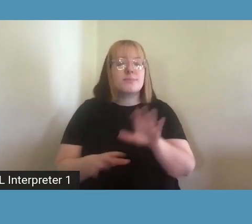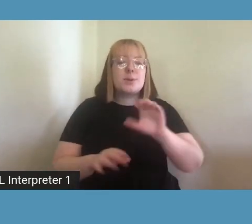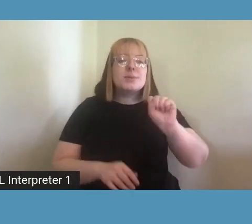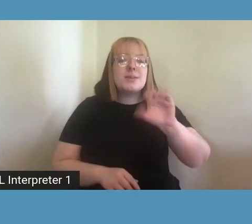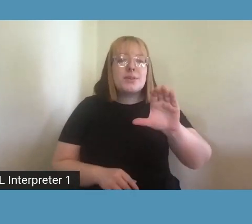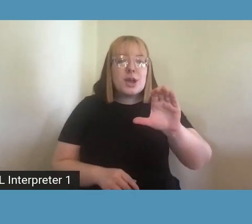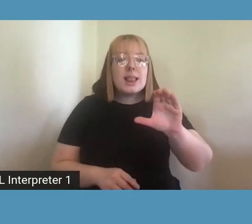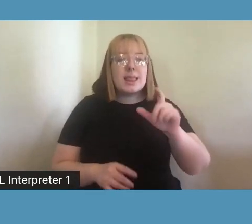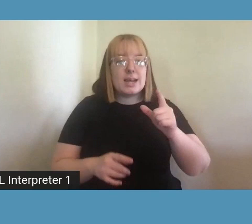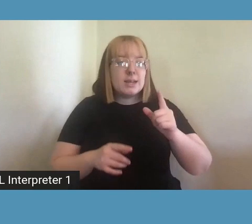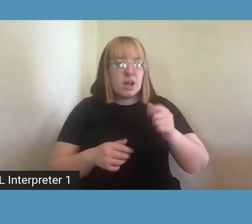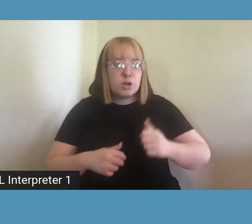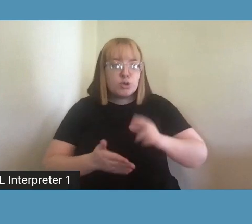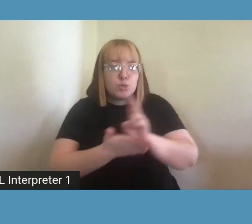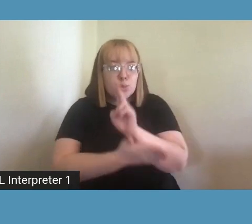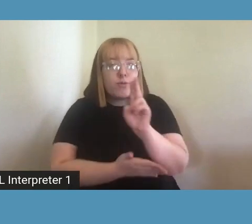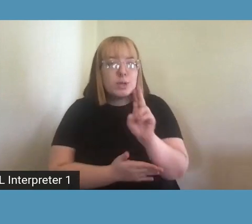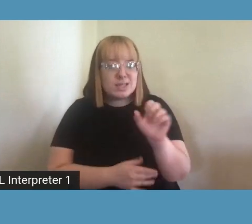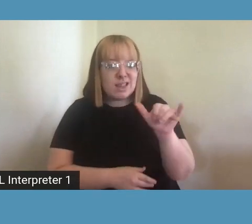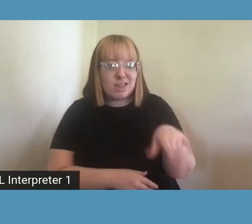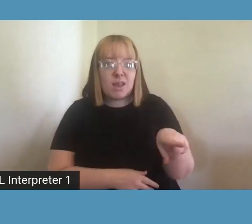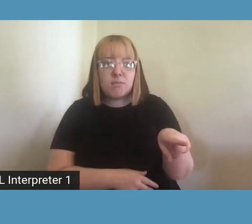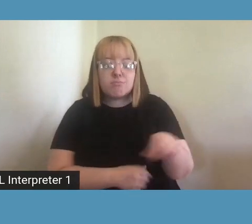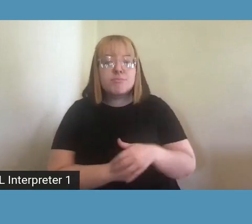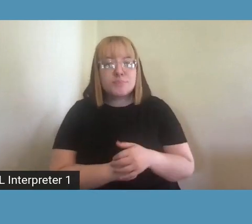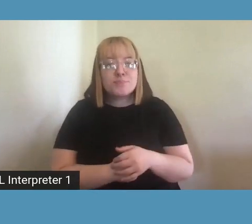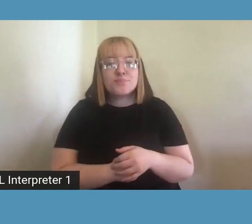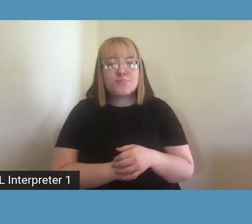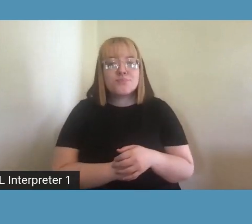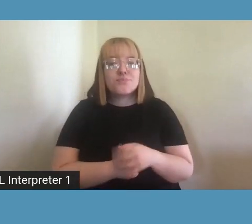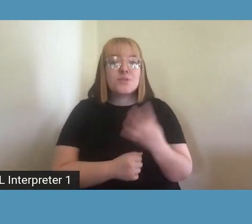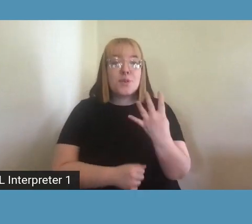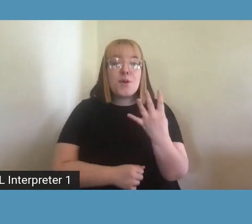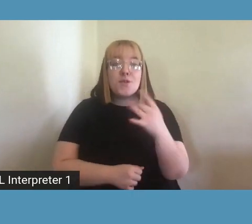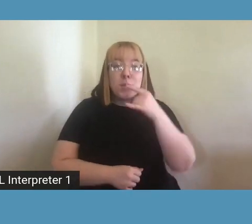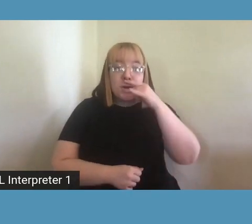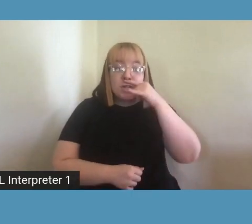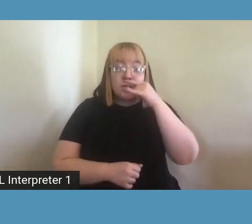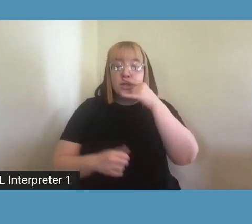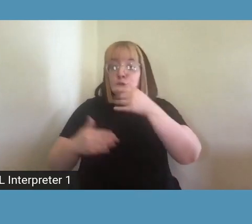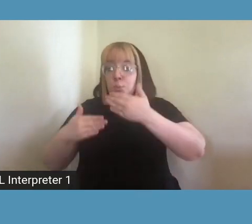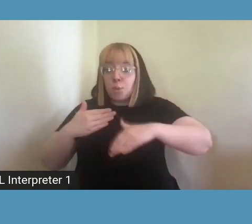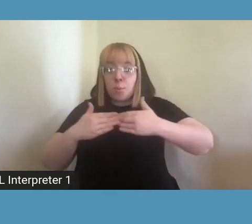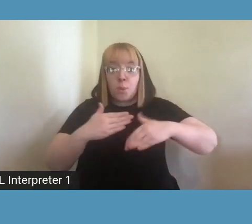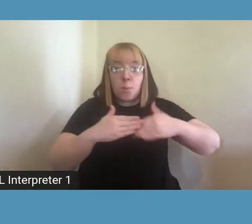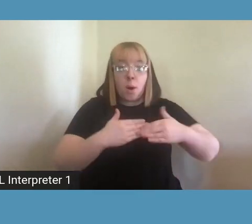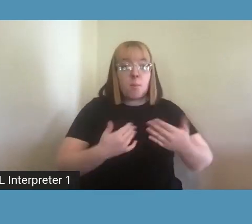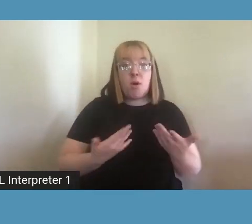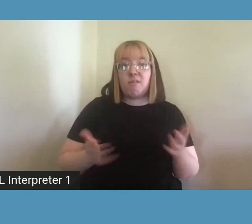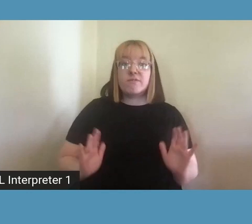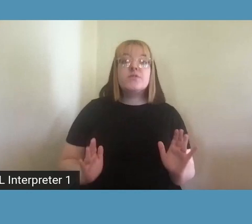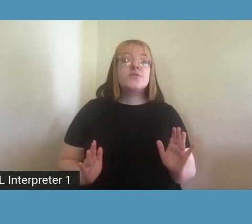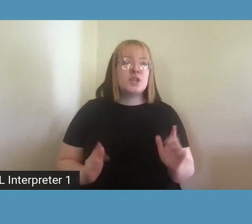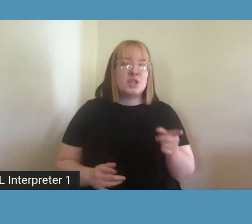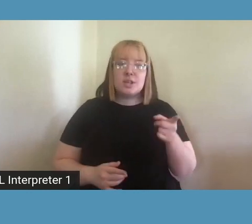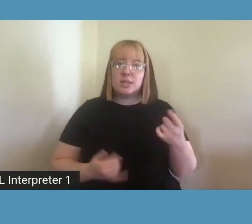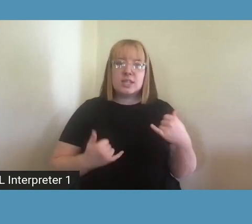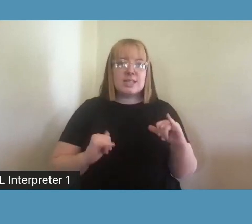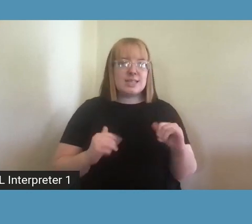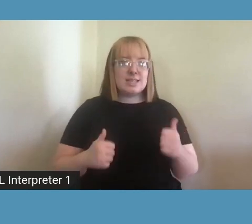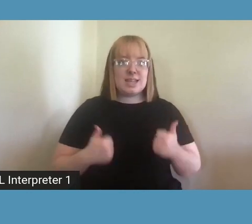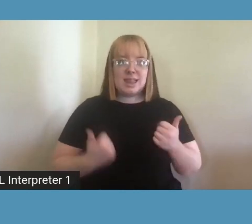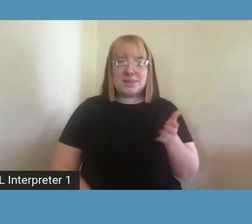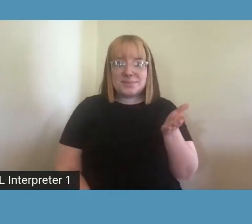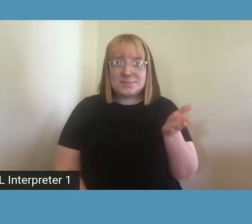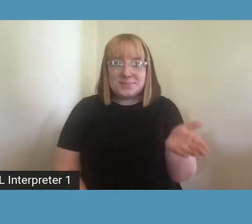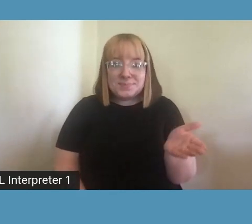production, where he met his wife. 4 children later, Luke is still excited to call the North Carolina Museum of Art his home and glad to